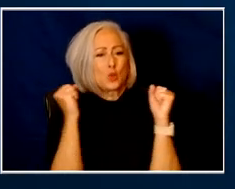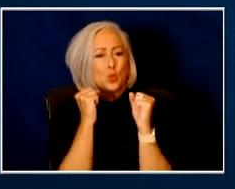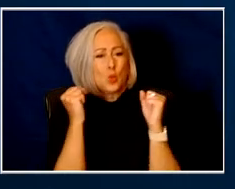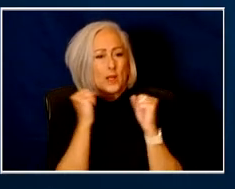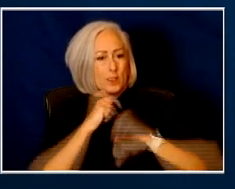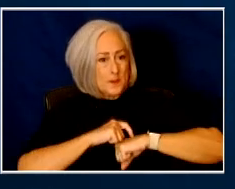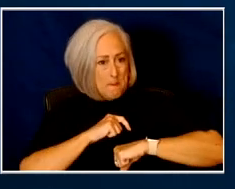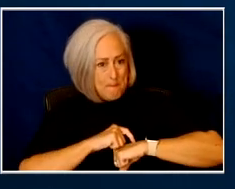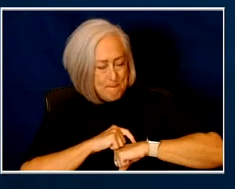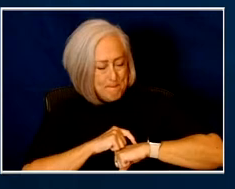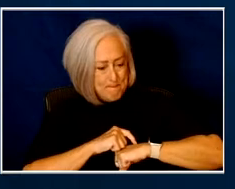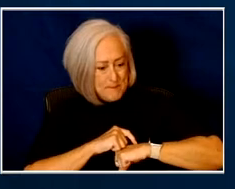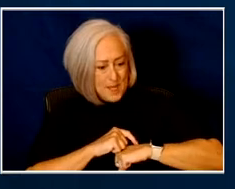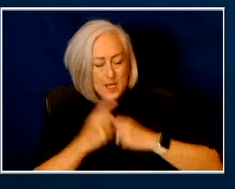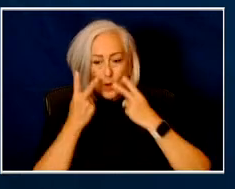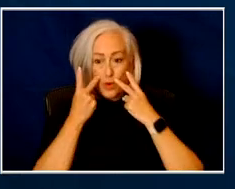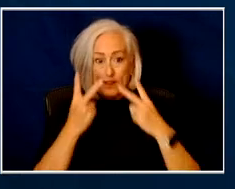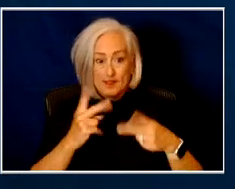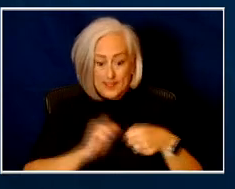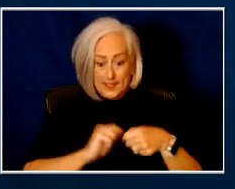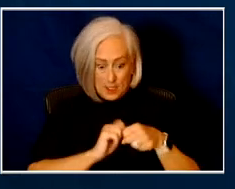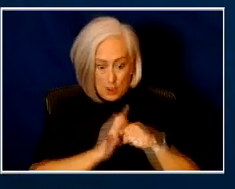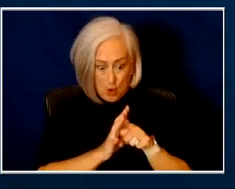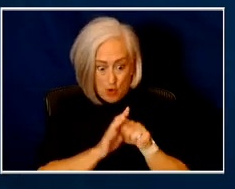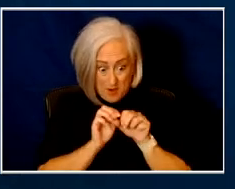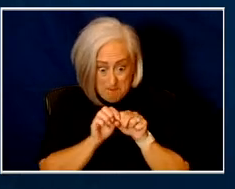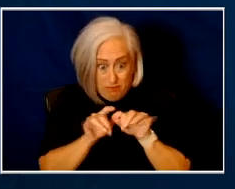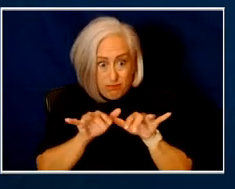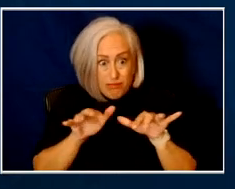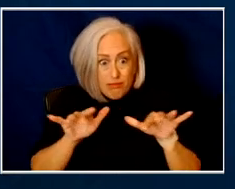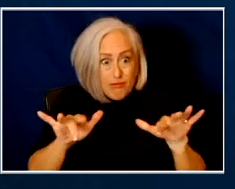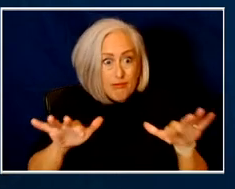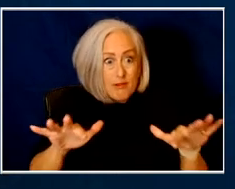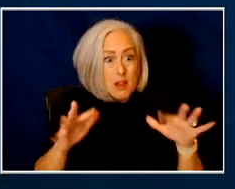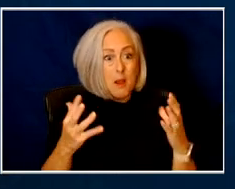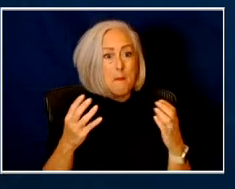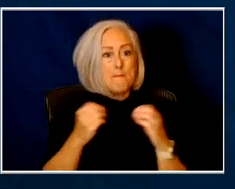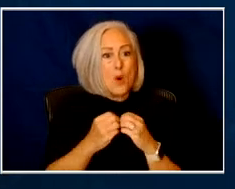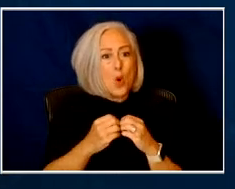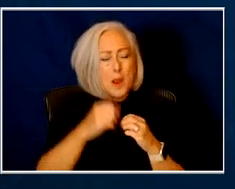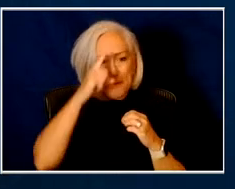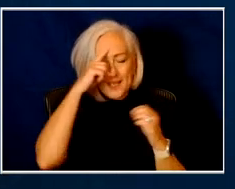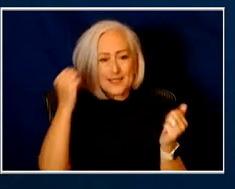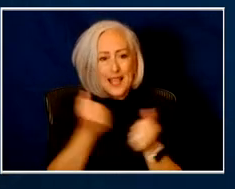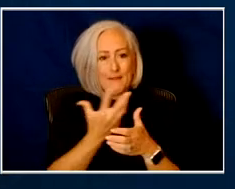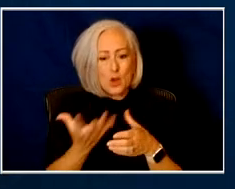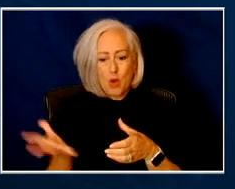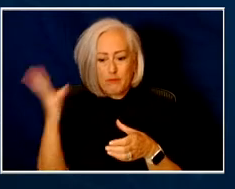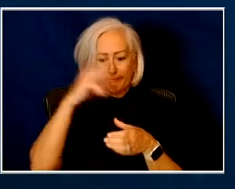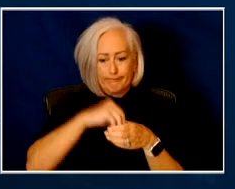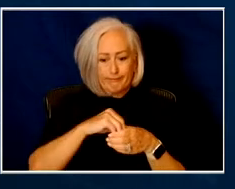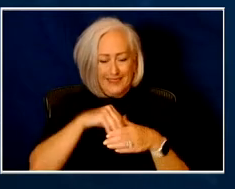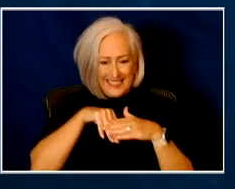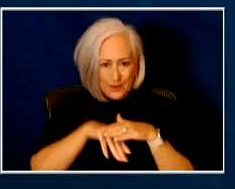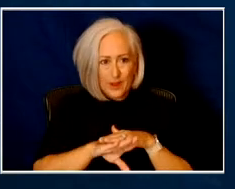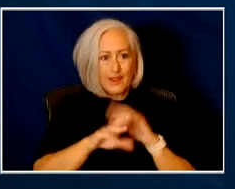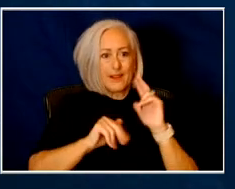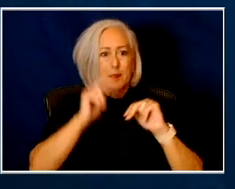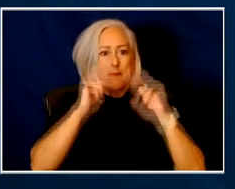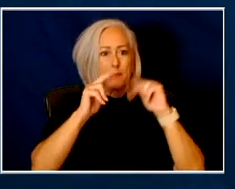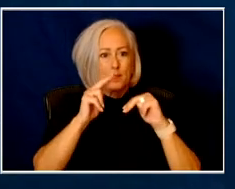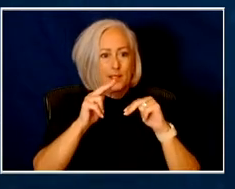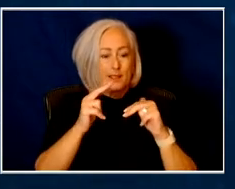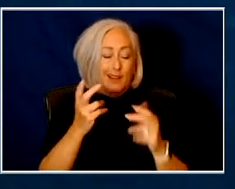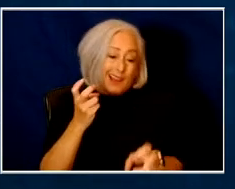covid when we're all inside we're all together doing these things because it's difficult to go outside especially in the northern areas of the country